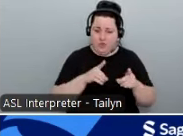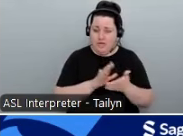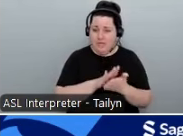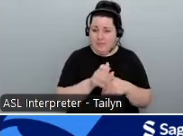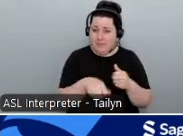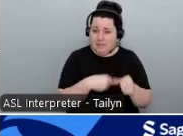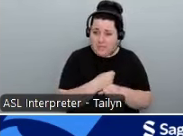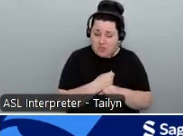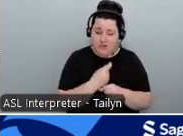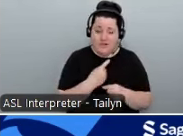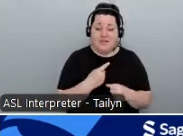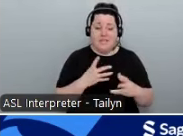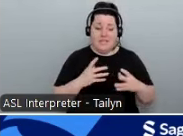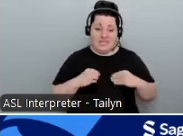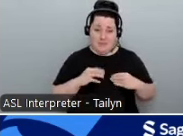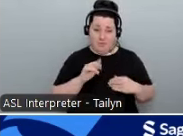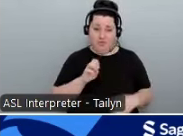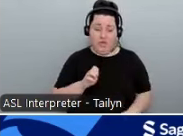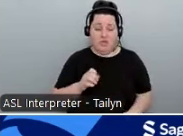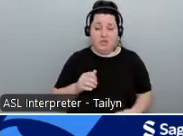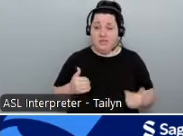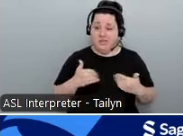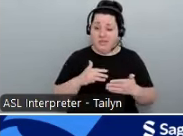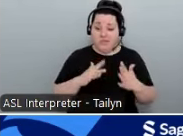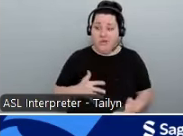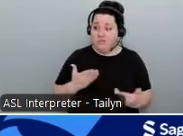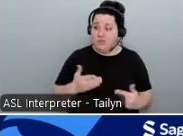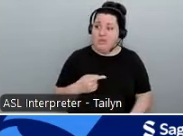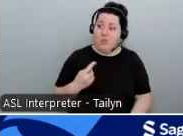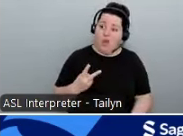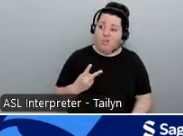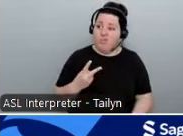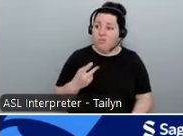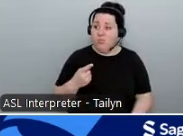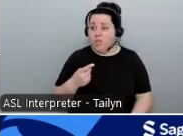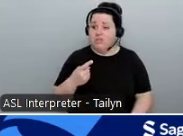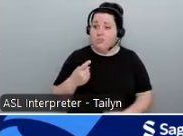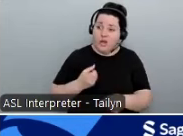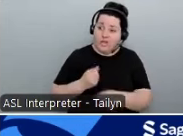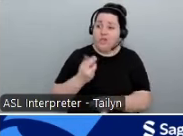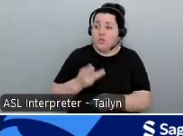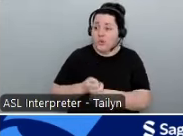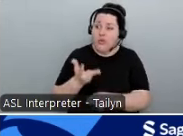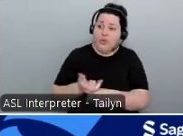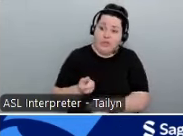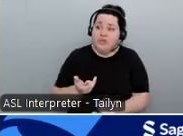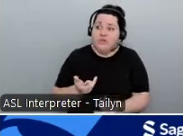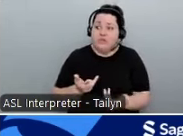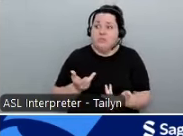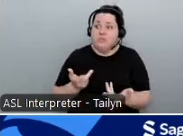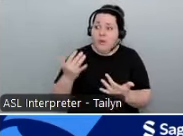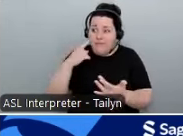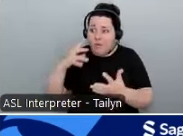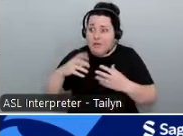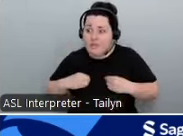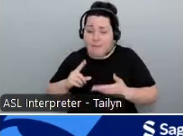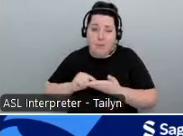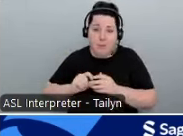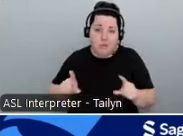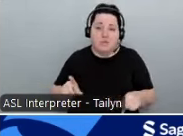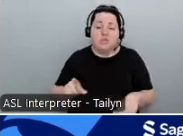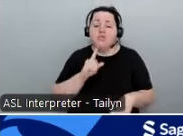rates, young scholars can often wait from 1 to 3 years to get their work accepted and subsequently published. It is important to